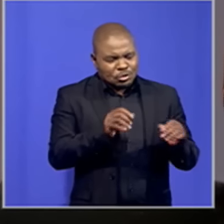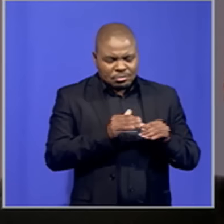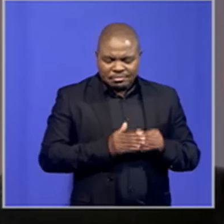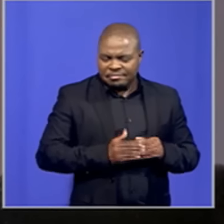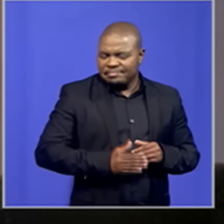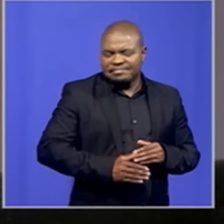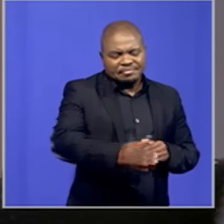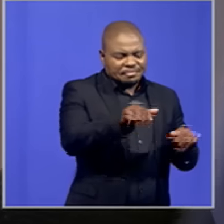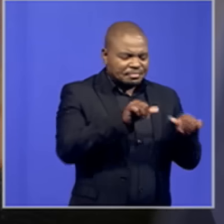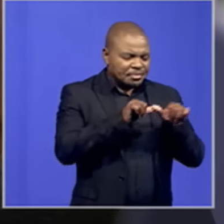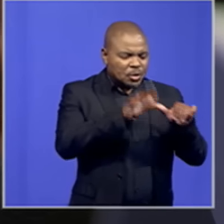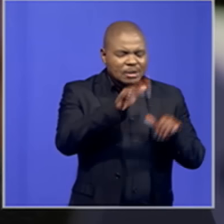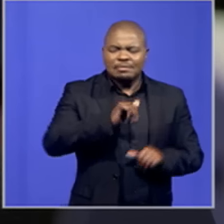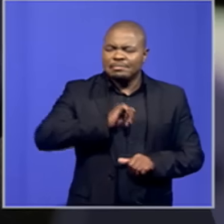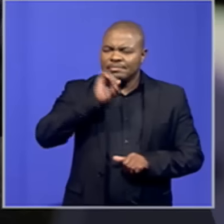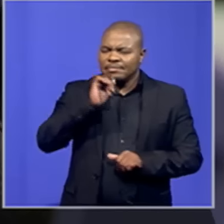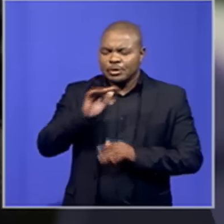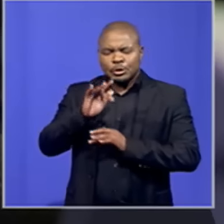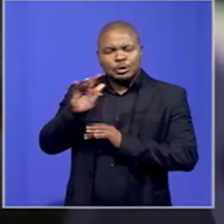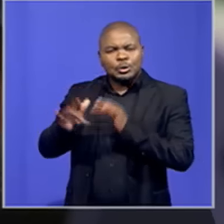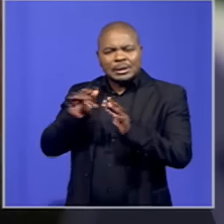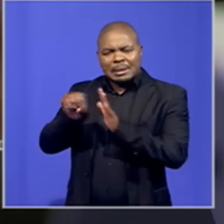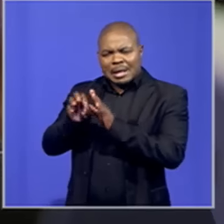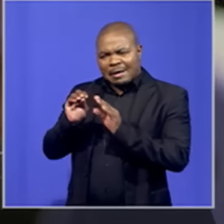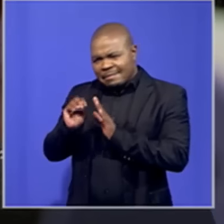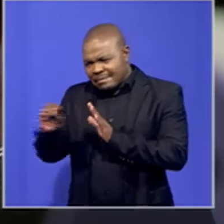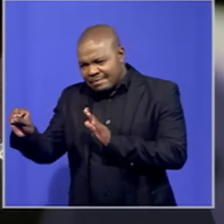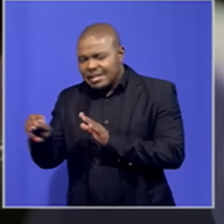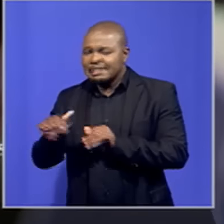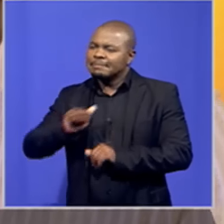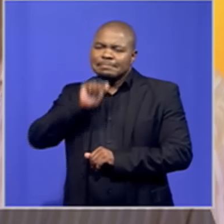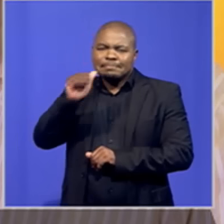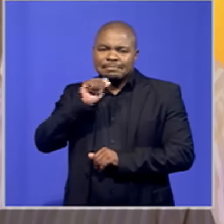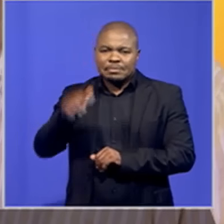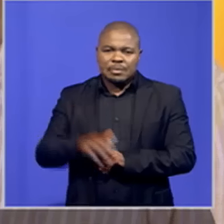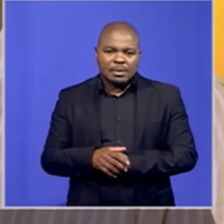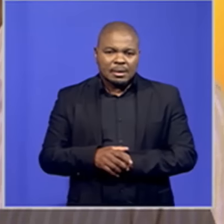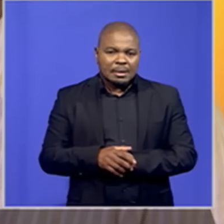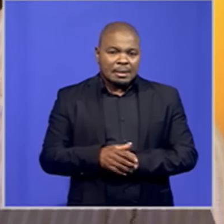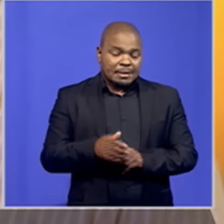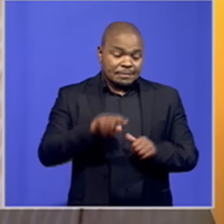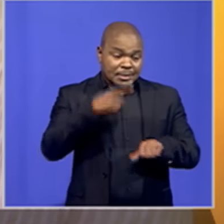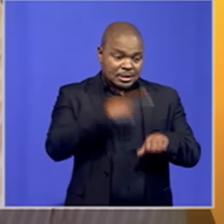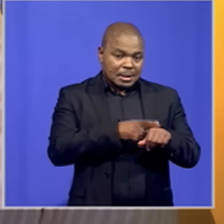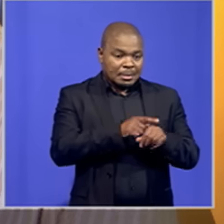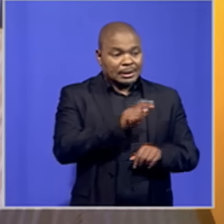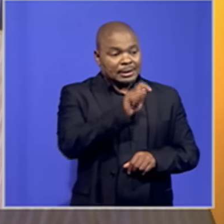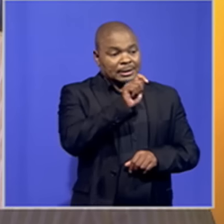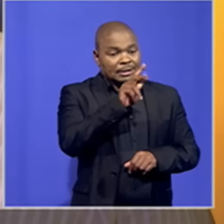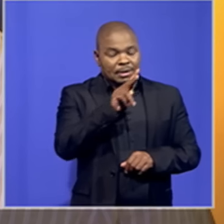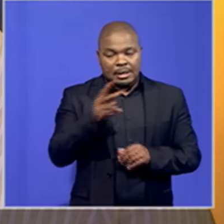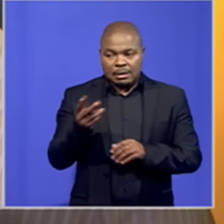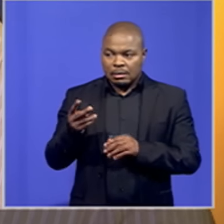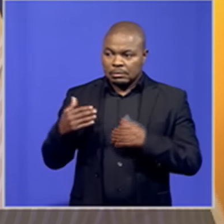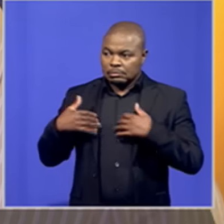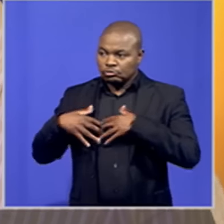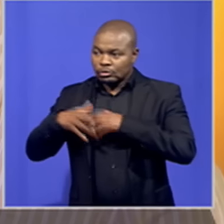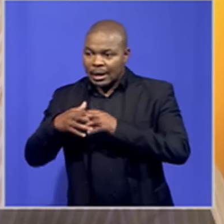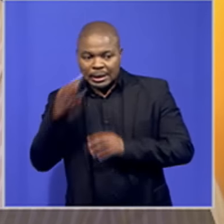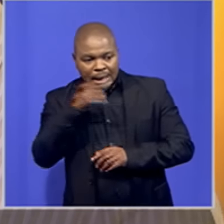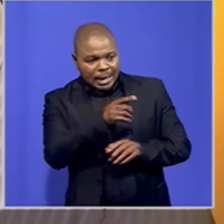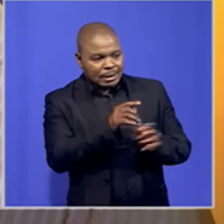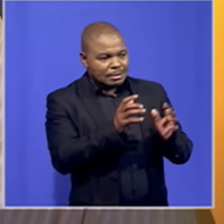le mororo go ntse le mafaratlhatlha a boitapoloso. When television was introduced, they said it'll kill radio. When social